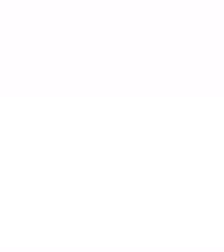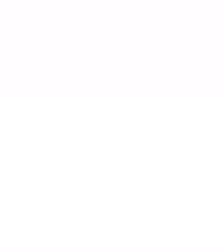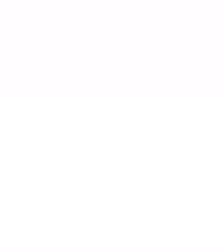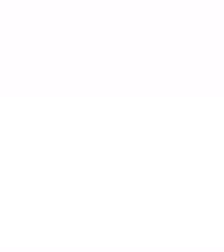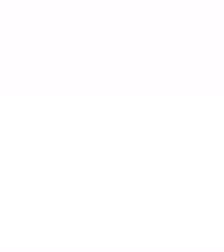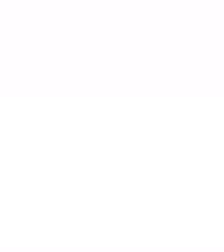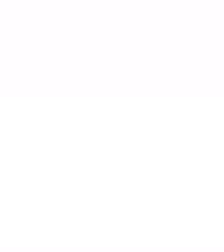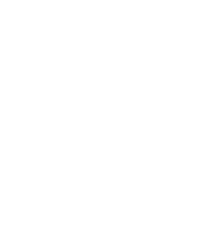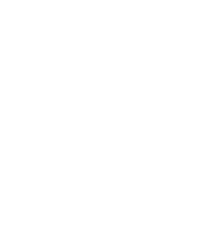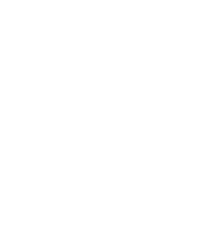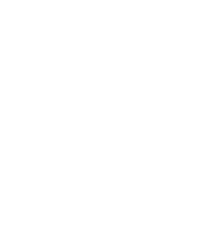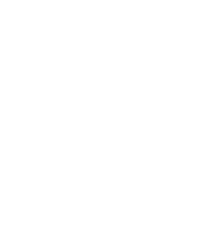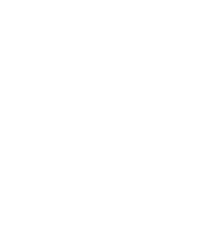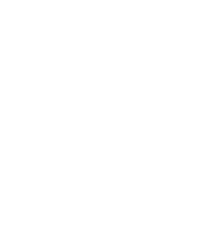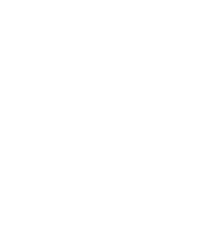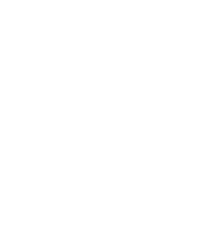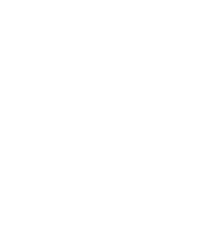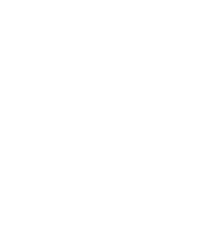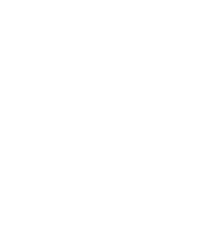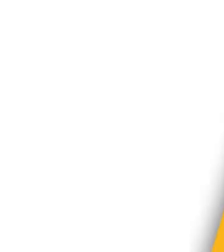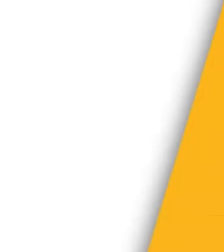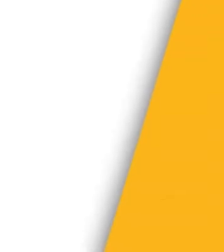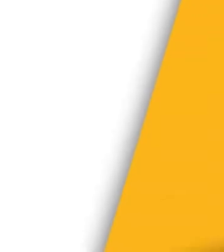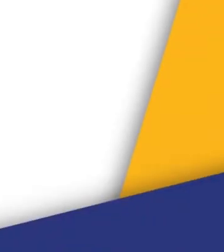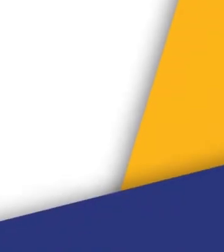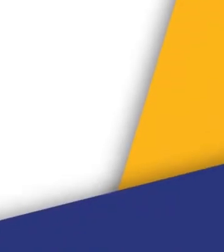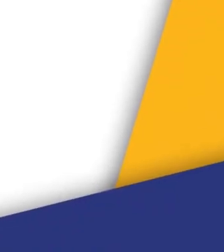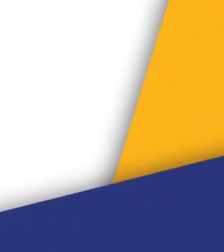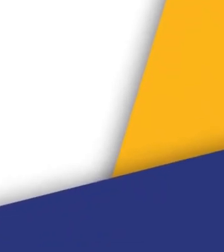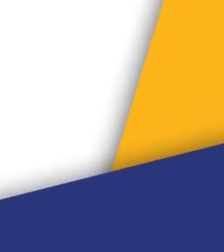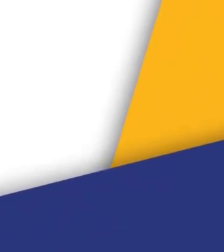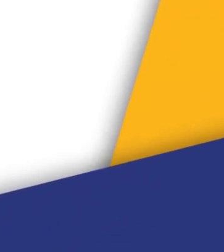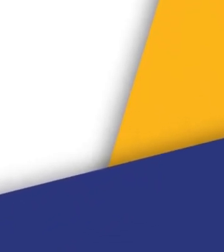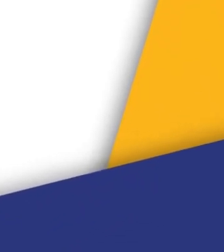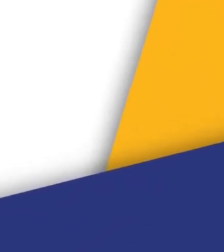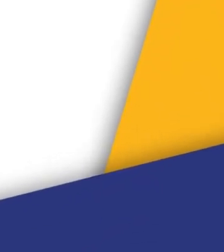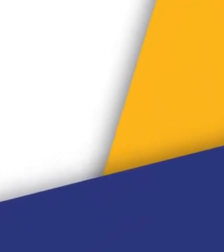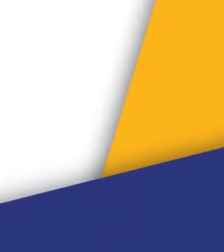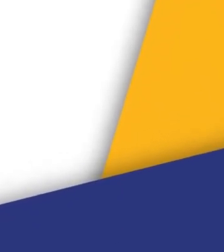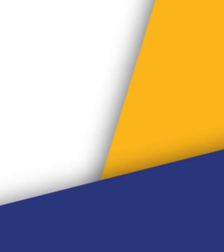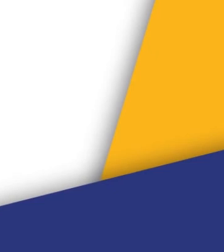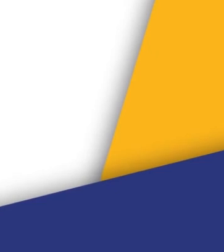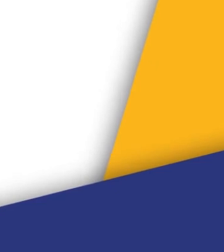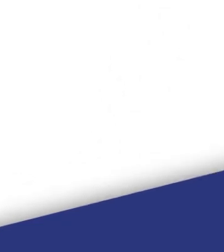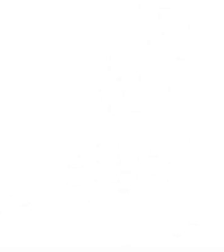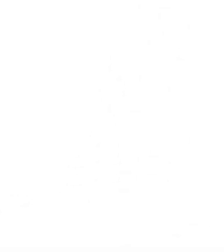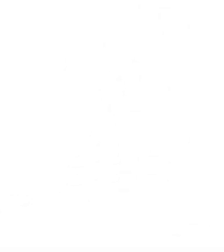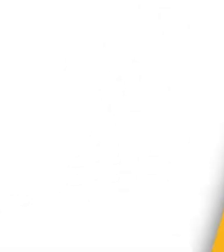Walser Matrix 2021 Catch-Up is brought to you by the Department of Basic Education,